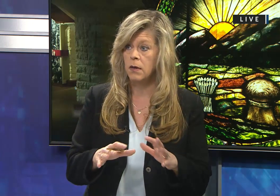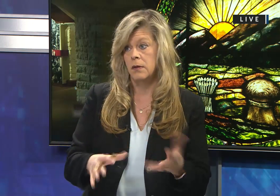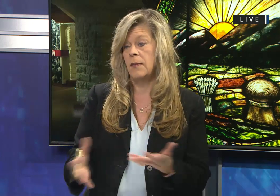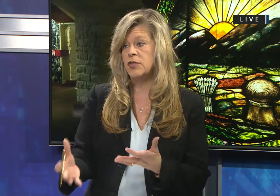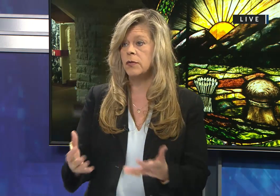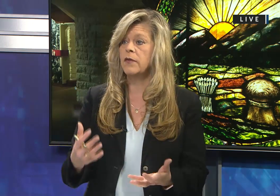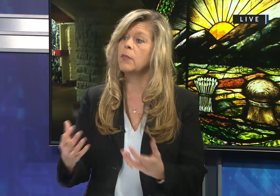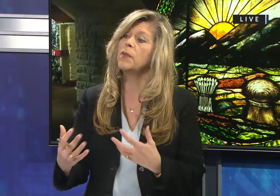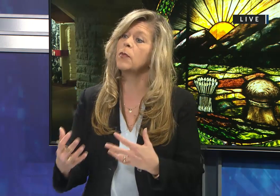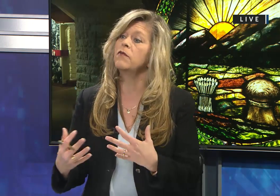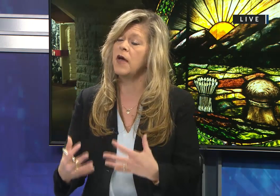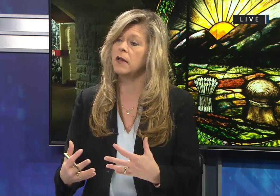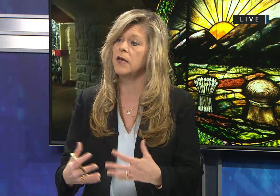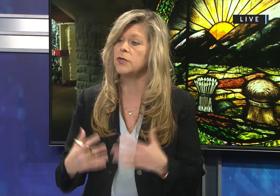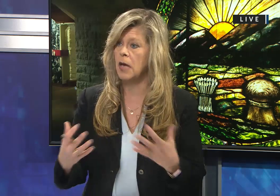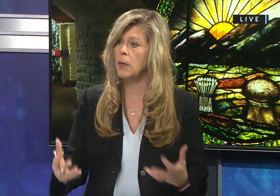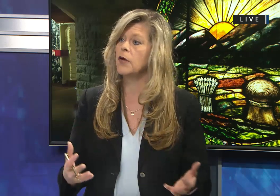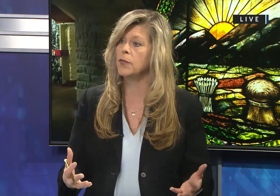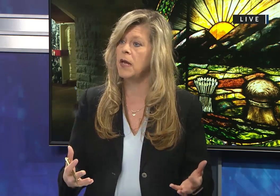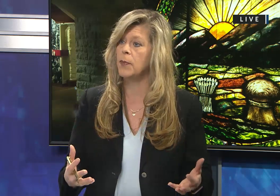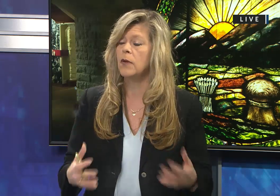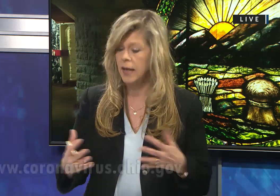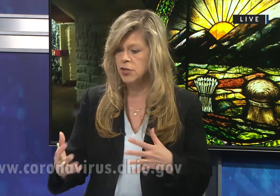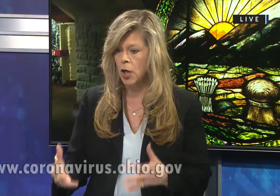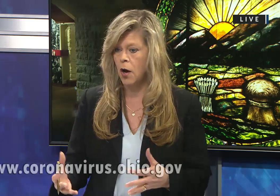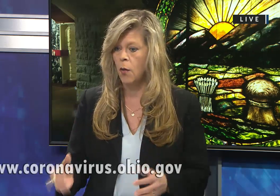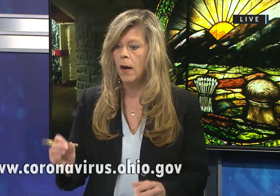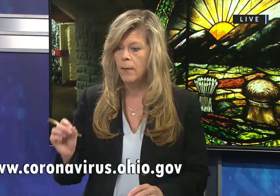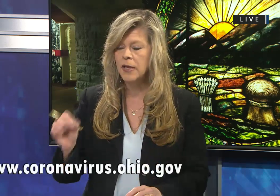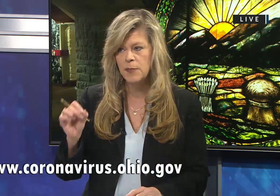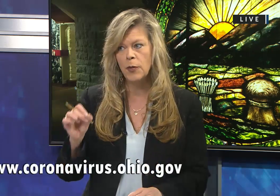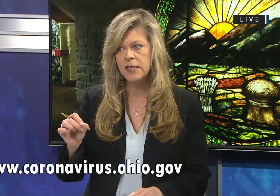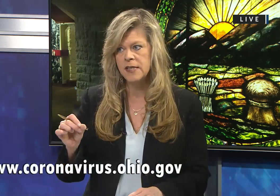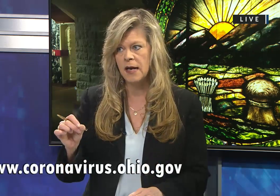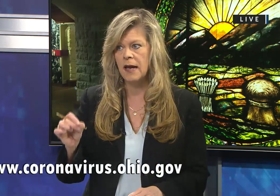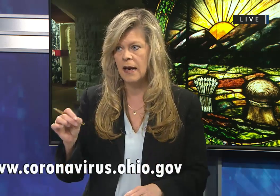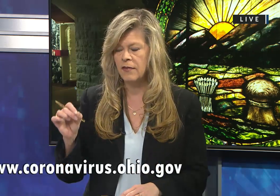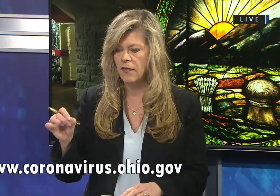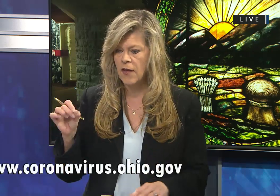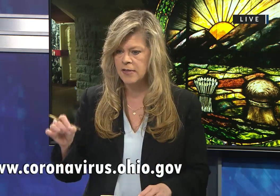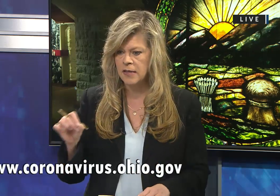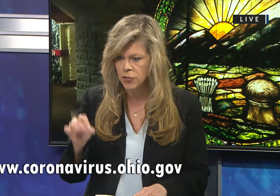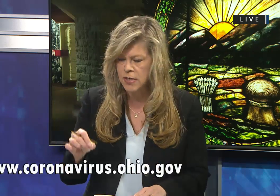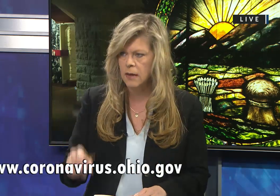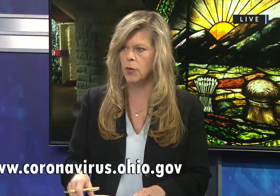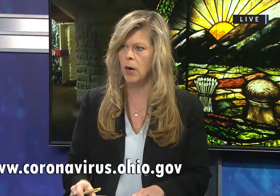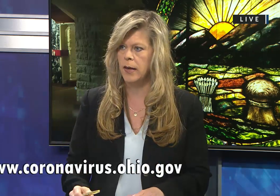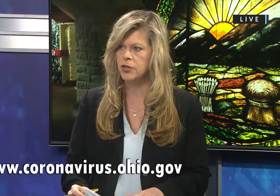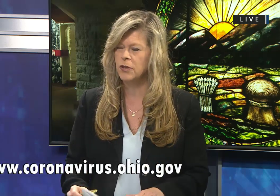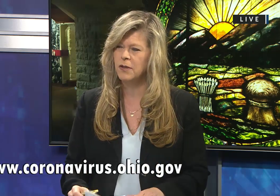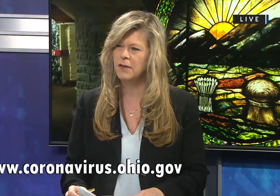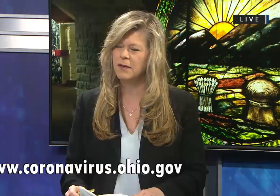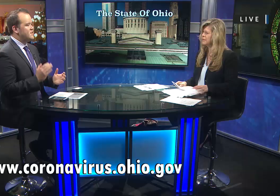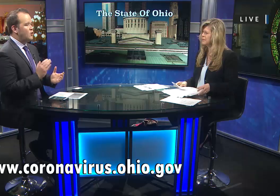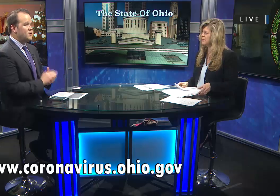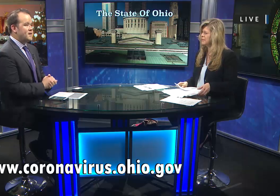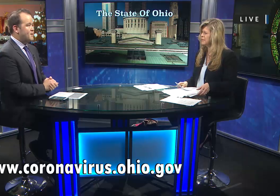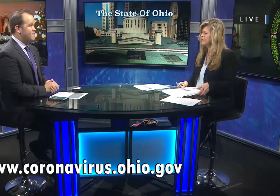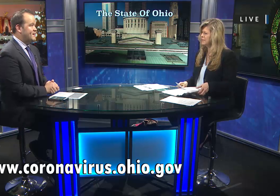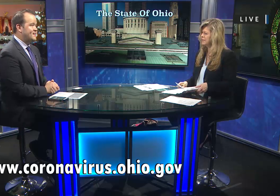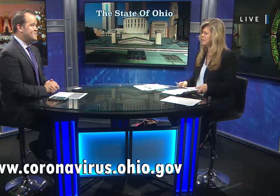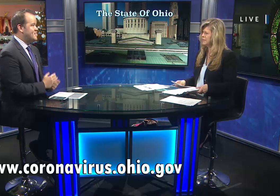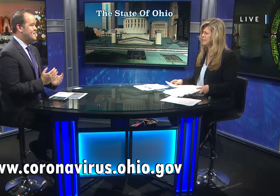are, certainly the number of people on ventilators, a couple hundred people. It's low, but it's been pretty steady, and I think that that's an interesting number to watch. Yeah, and the whole